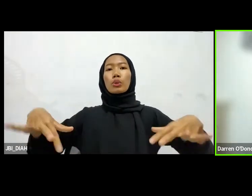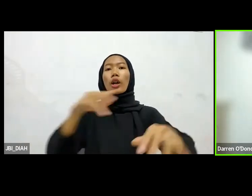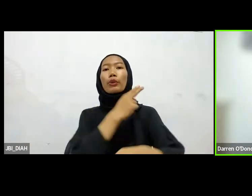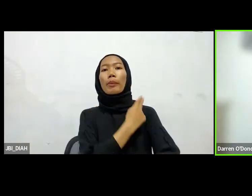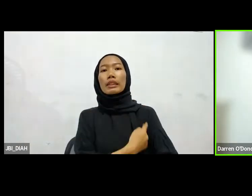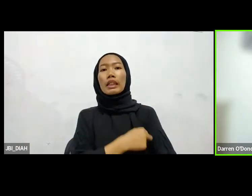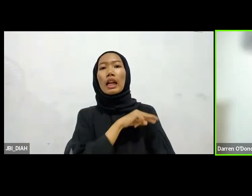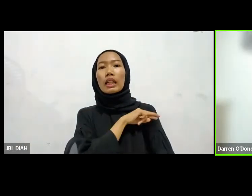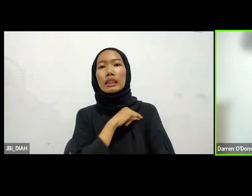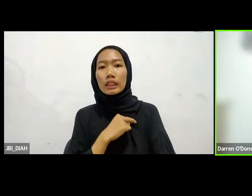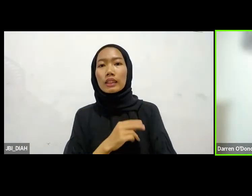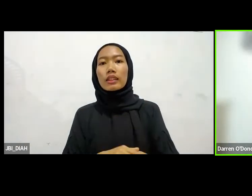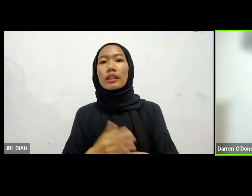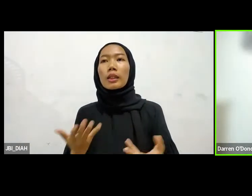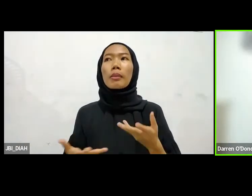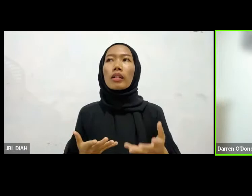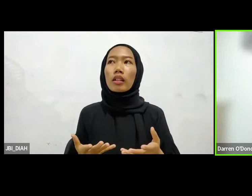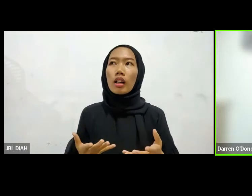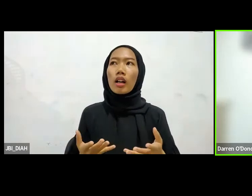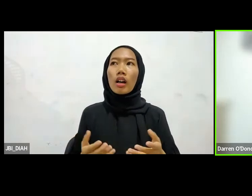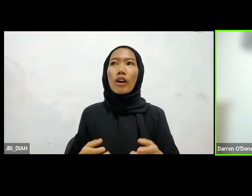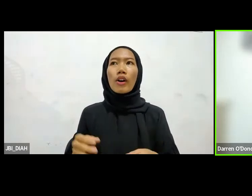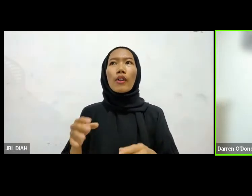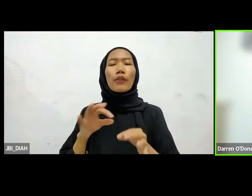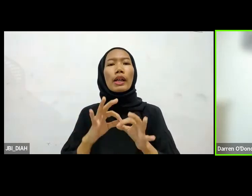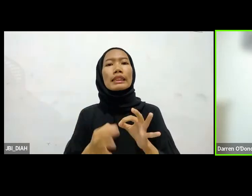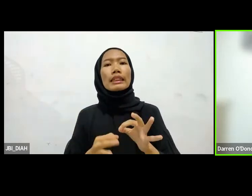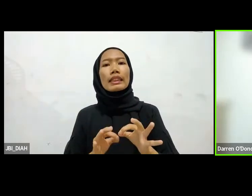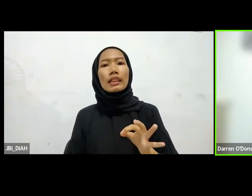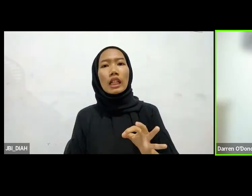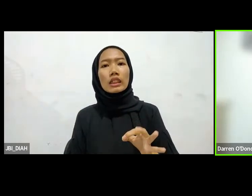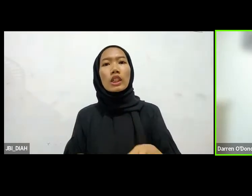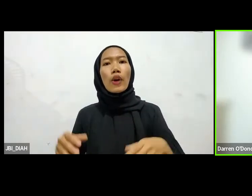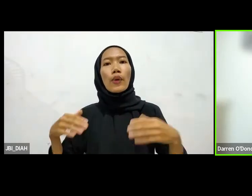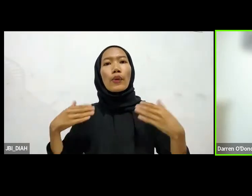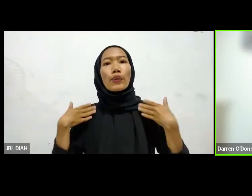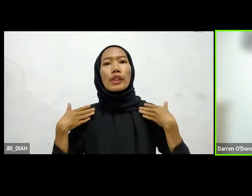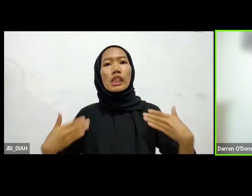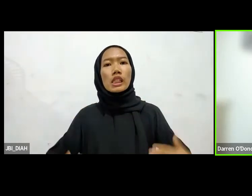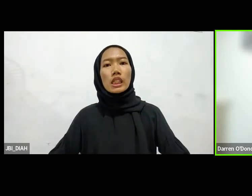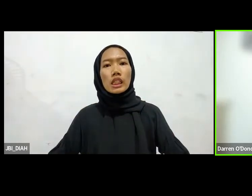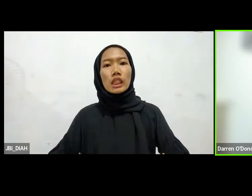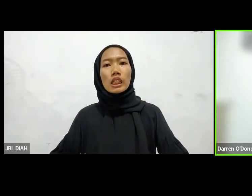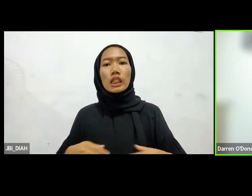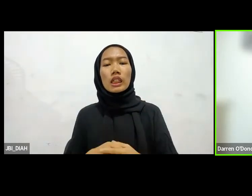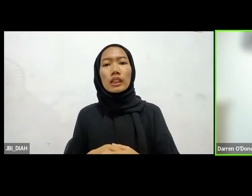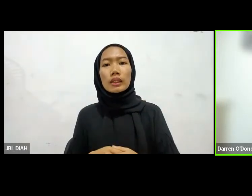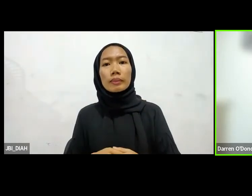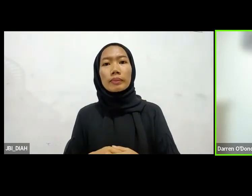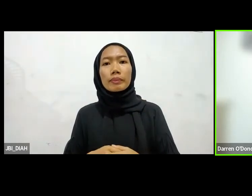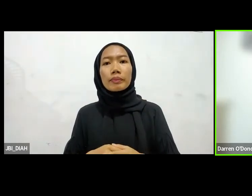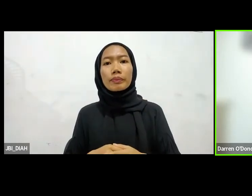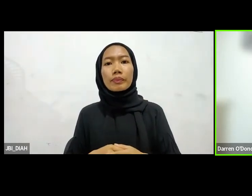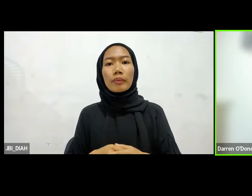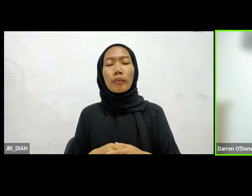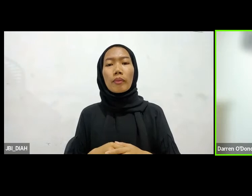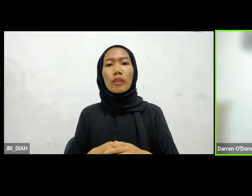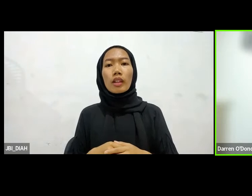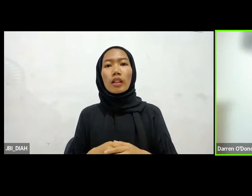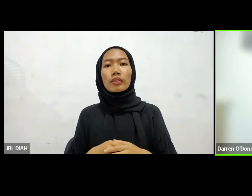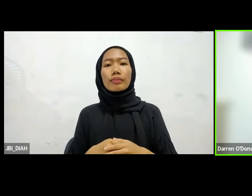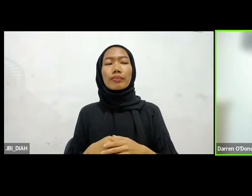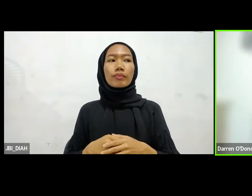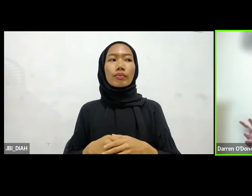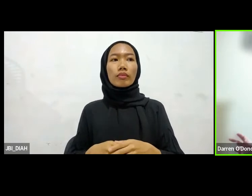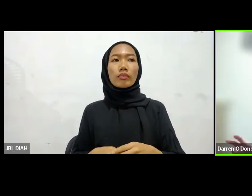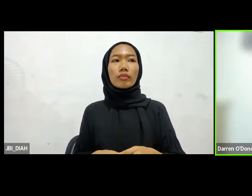people with intellectual disability, and that's another input. So again, I just wanted to give us, as we transition from